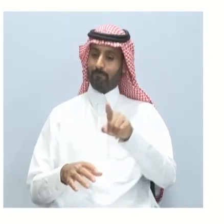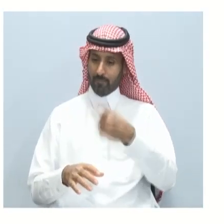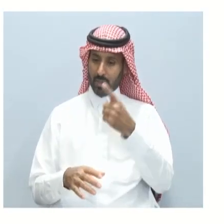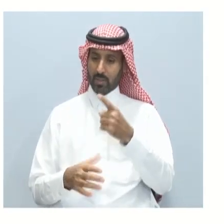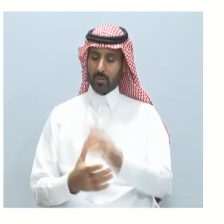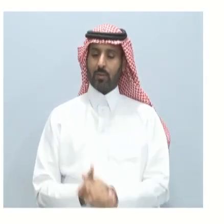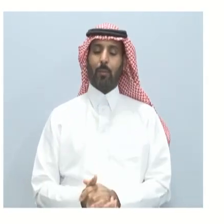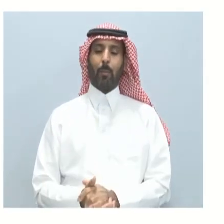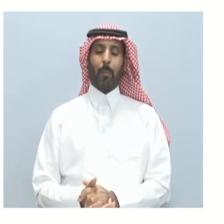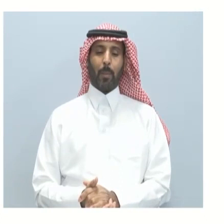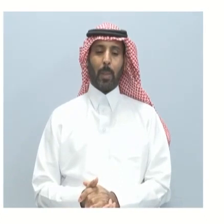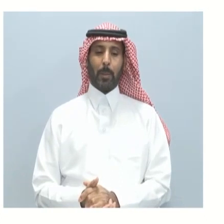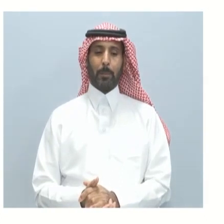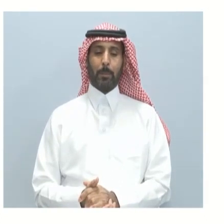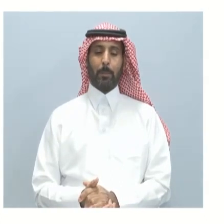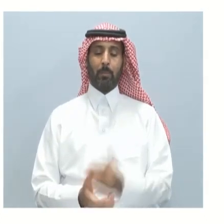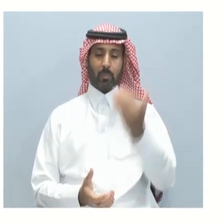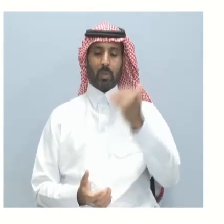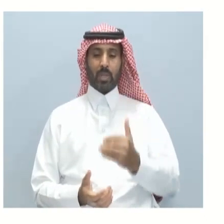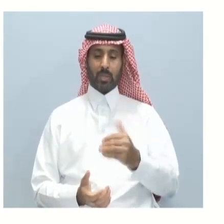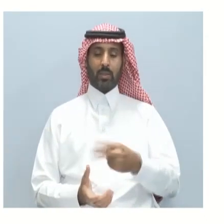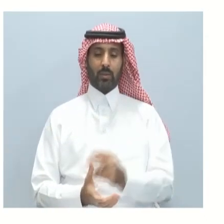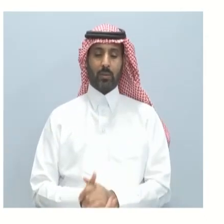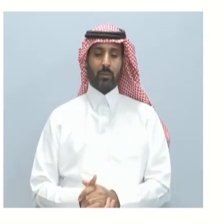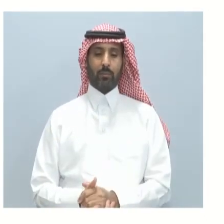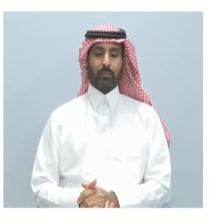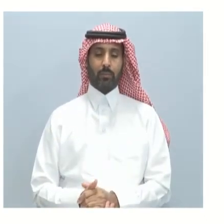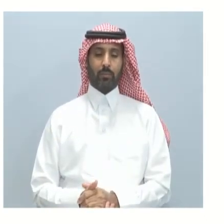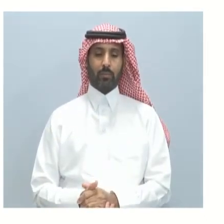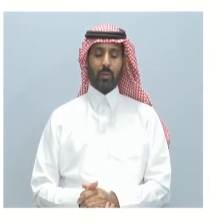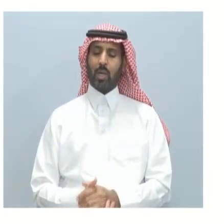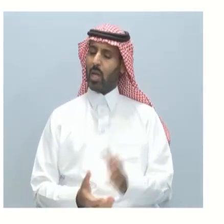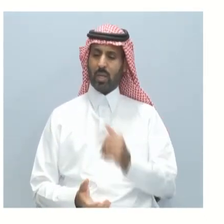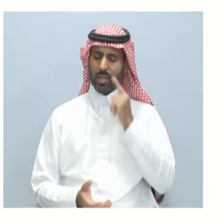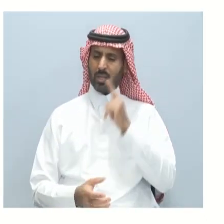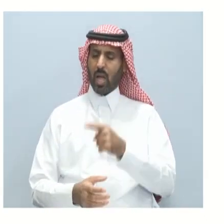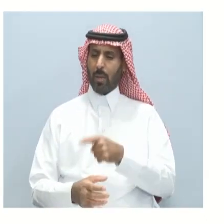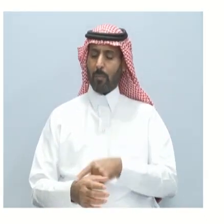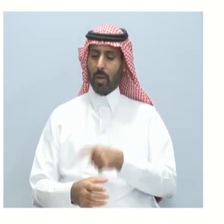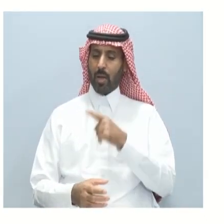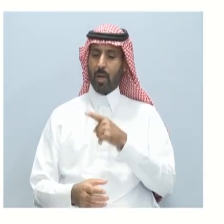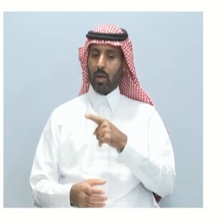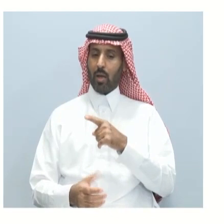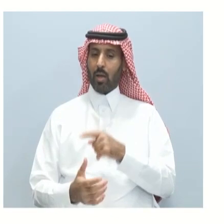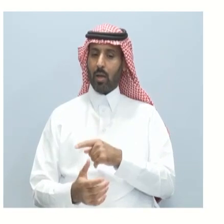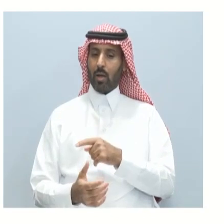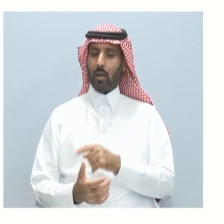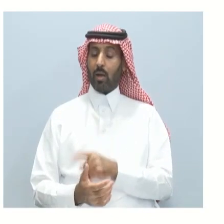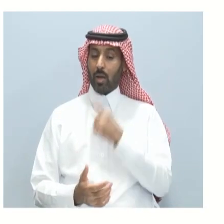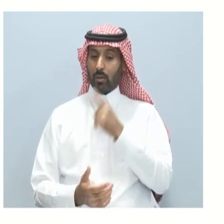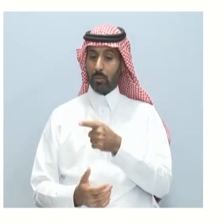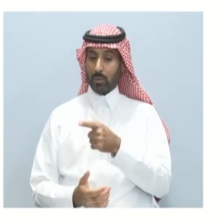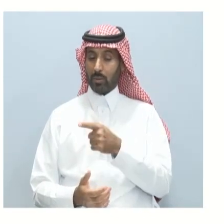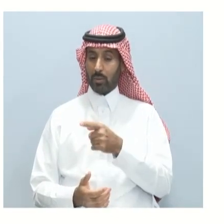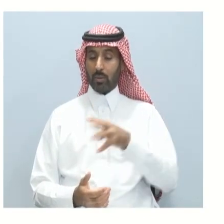is. Moving on to the second part we have here. Anytime I mentioned May, I have always